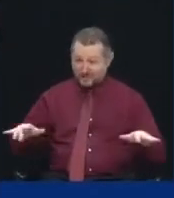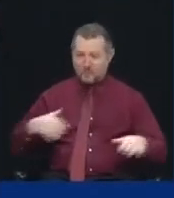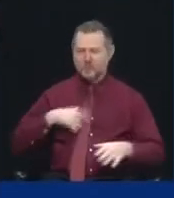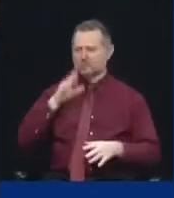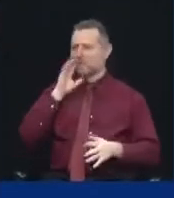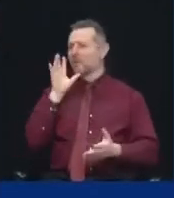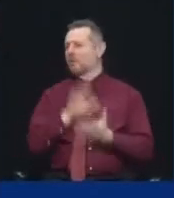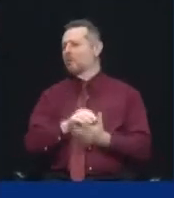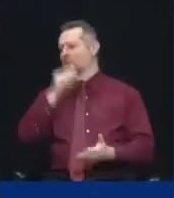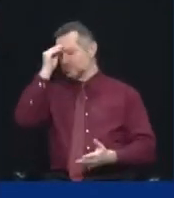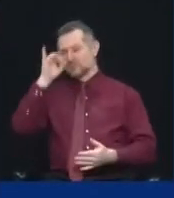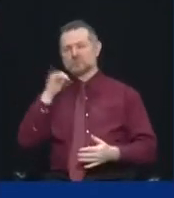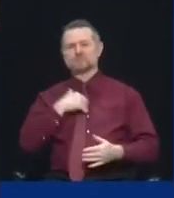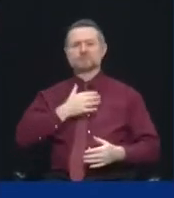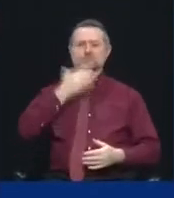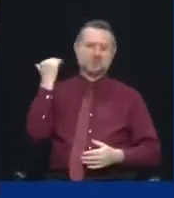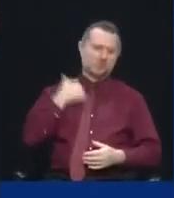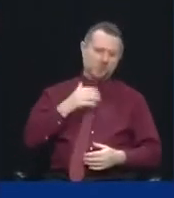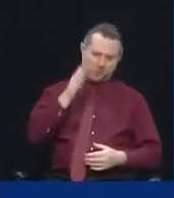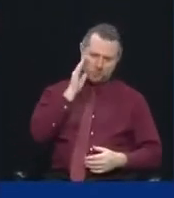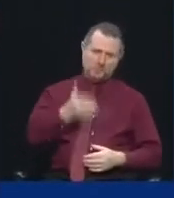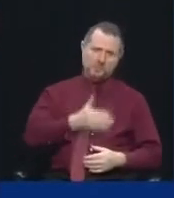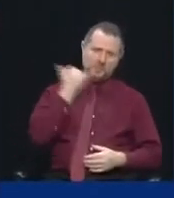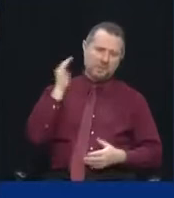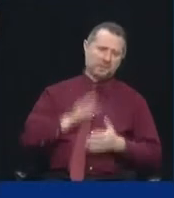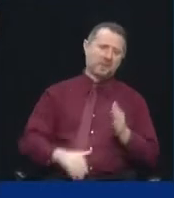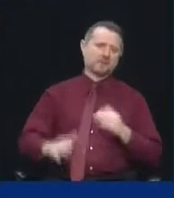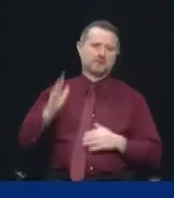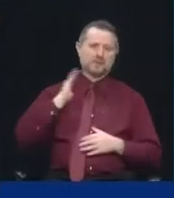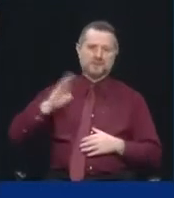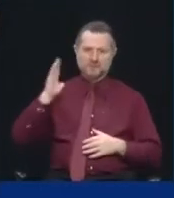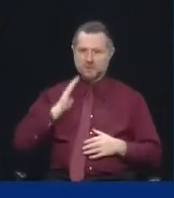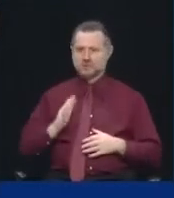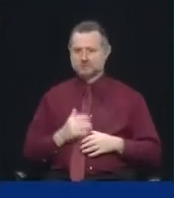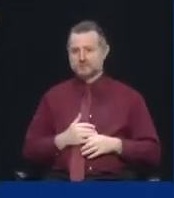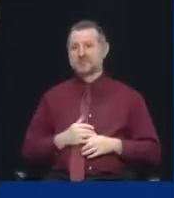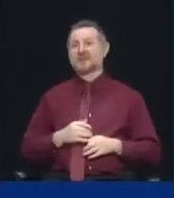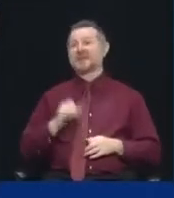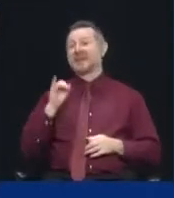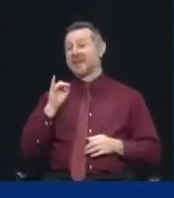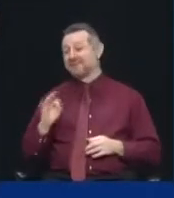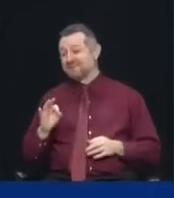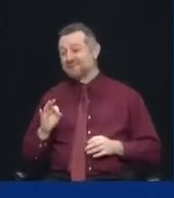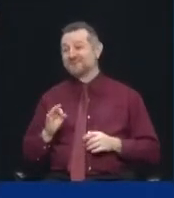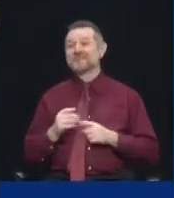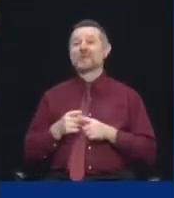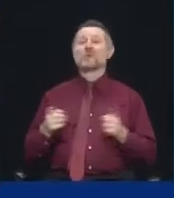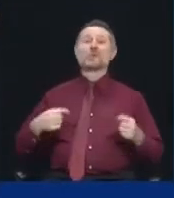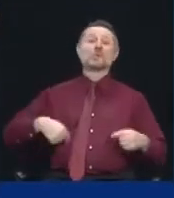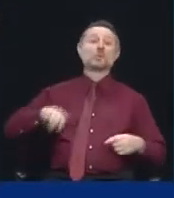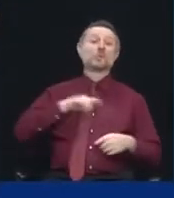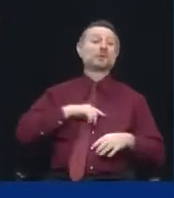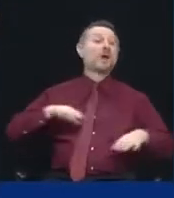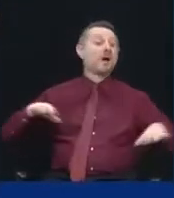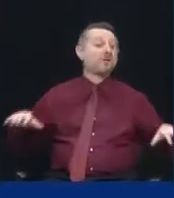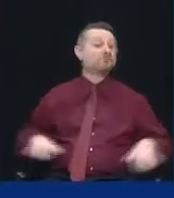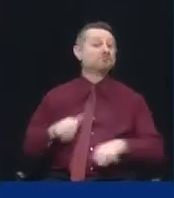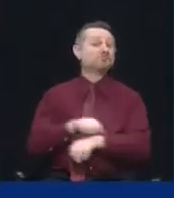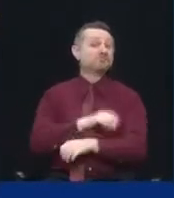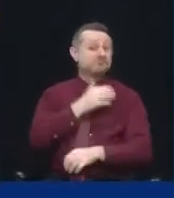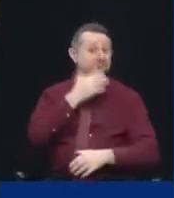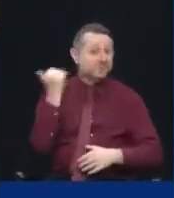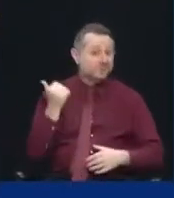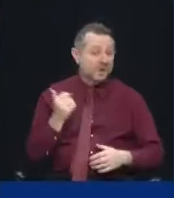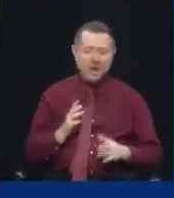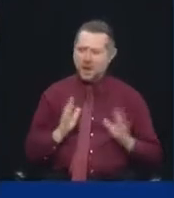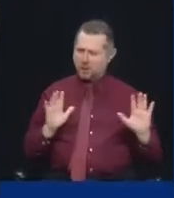York will be better on the rebirth if we make it better. And the key to